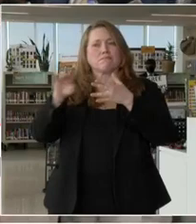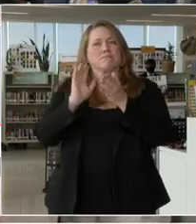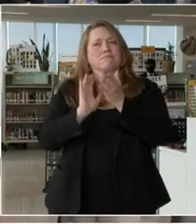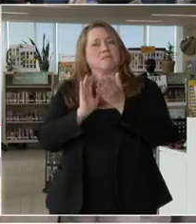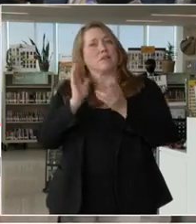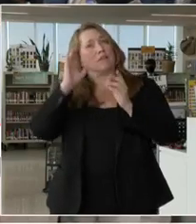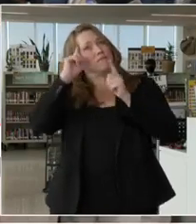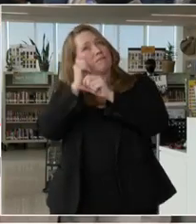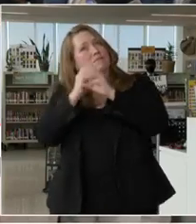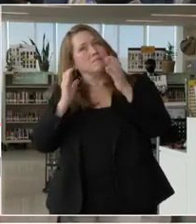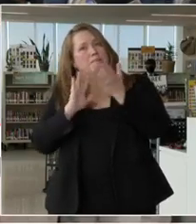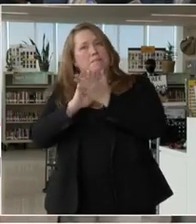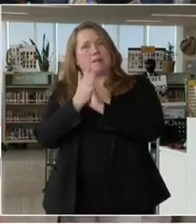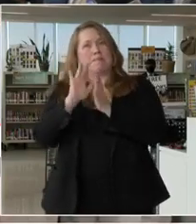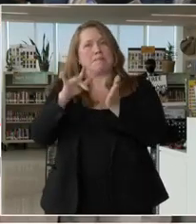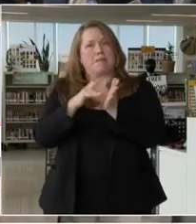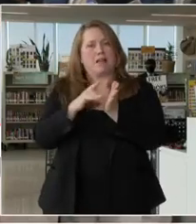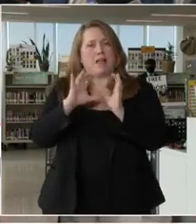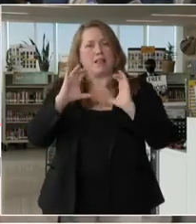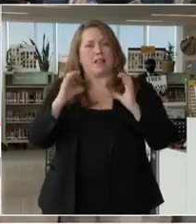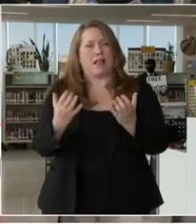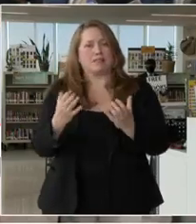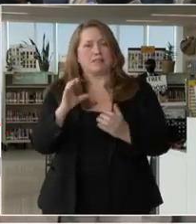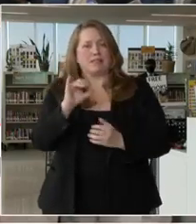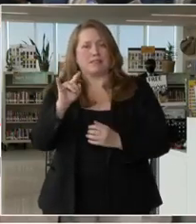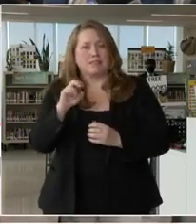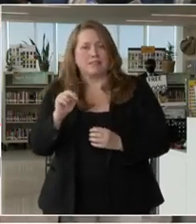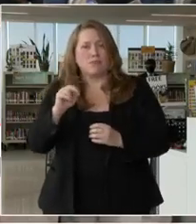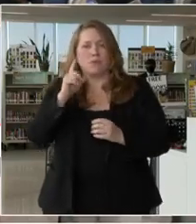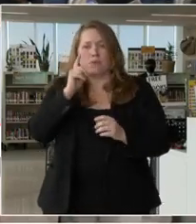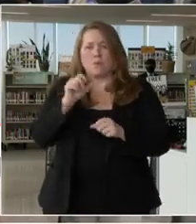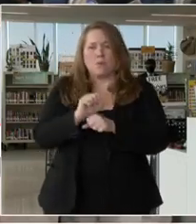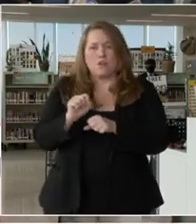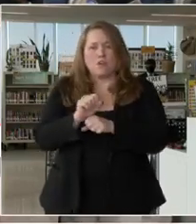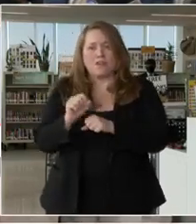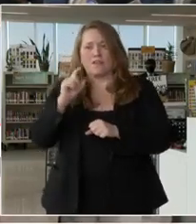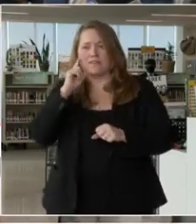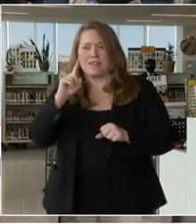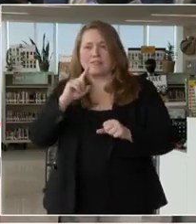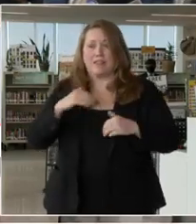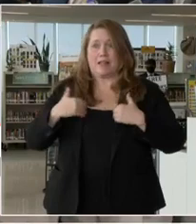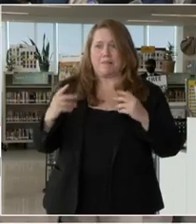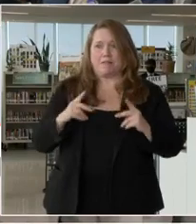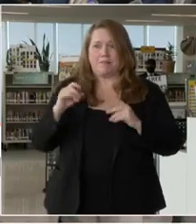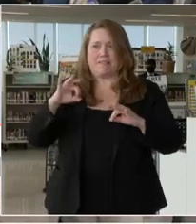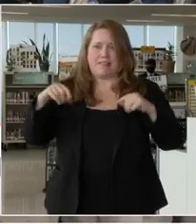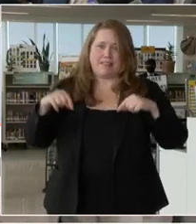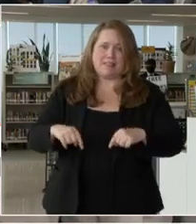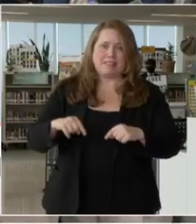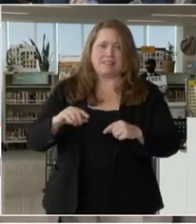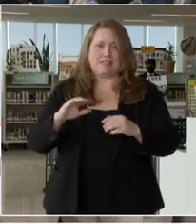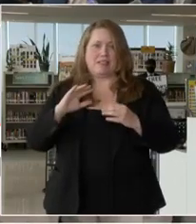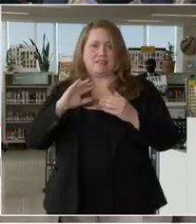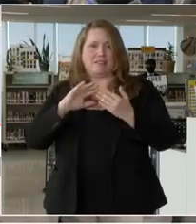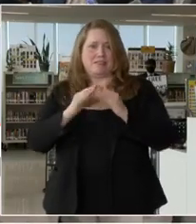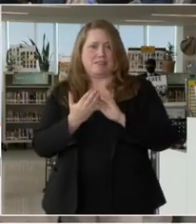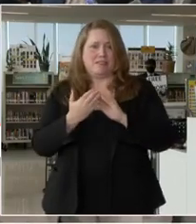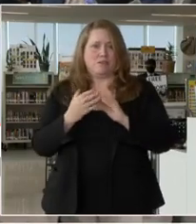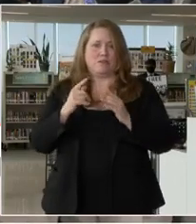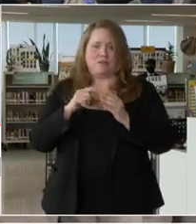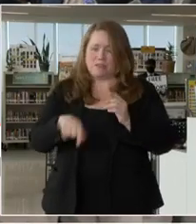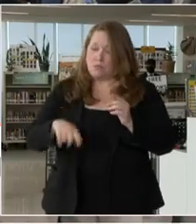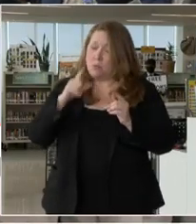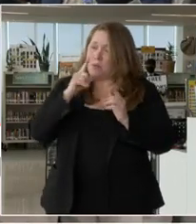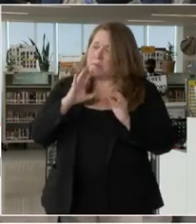about what Mayor Bowser is doing for the young people of our city. This is a clear example of what happens when you